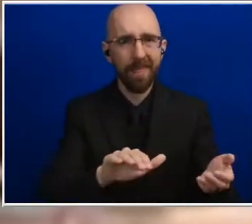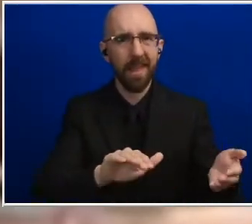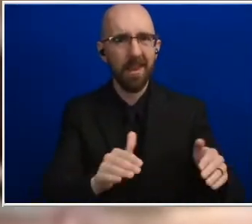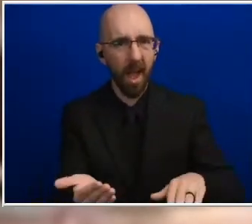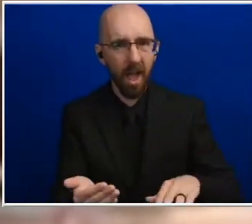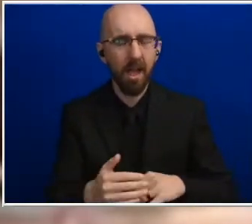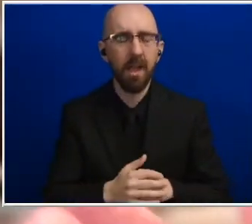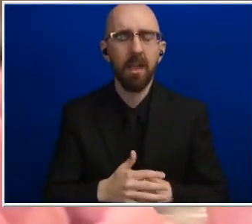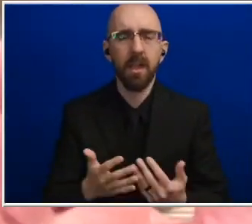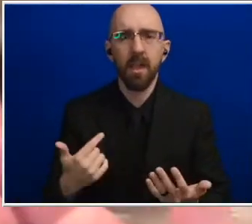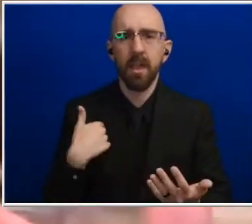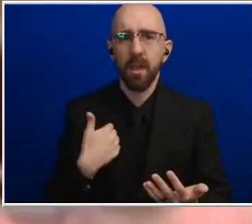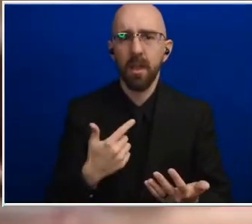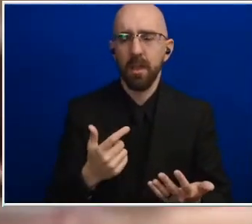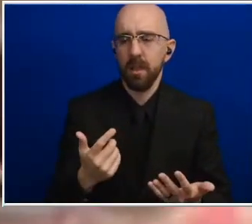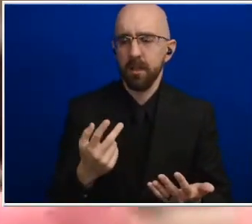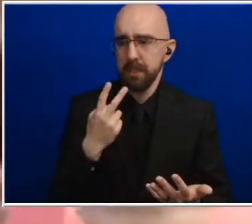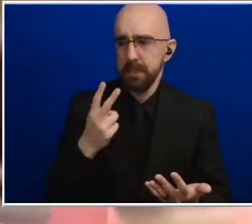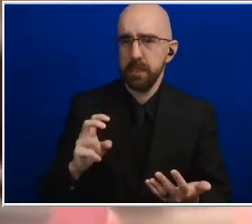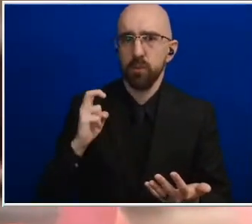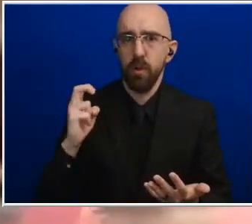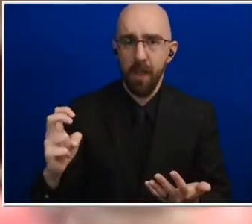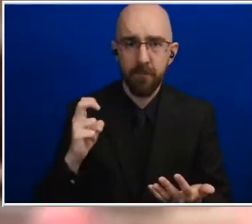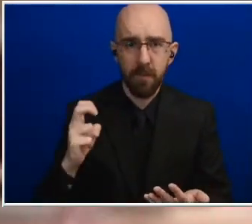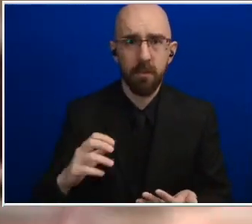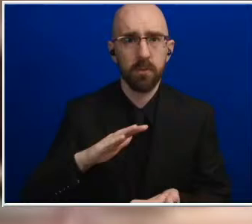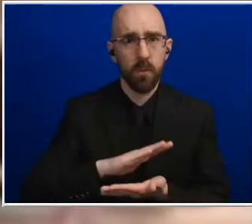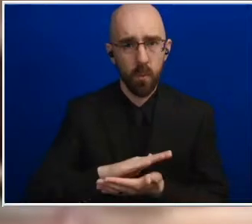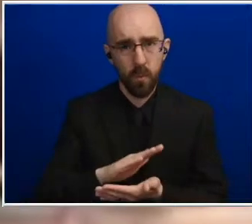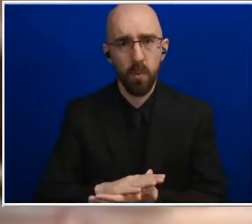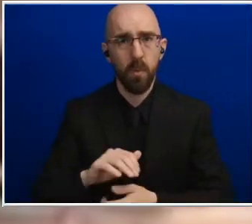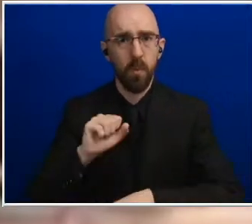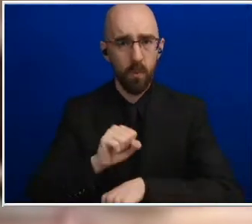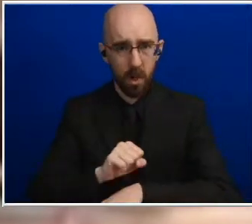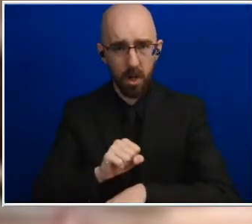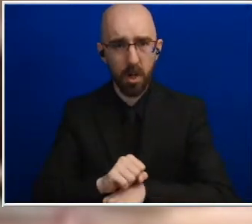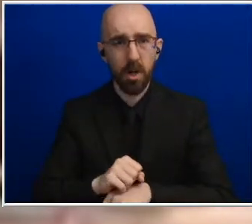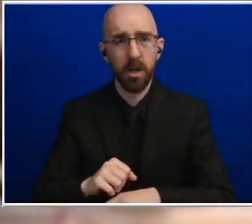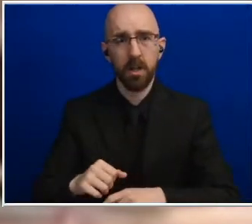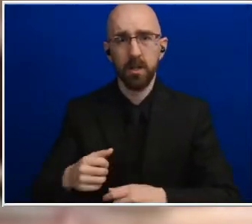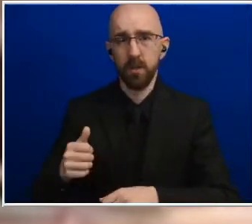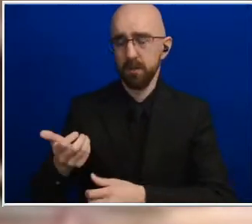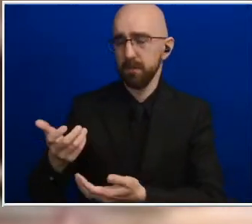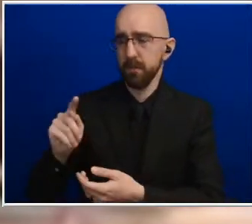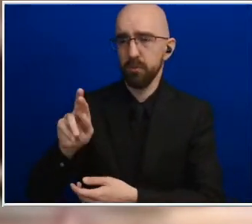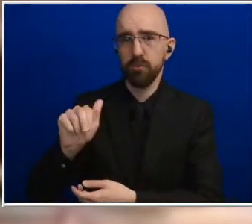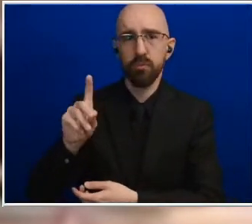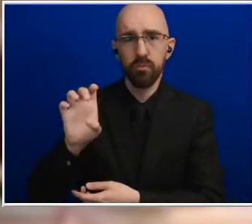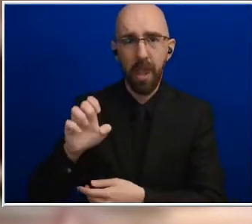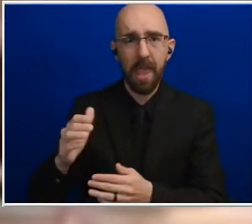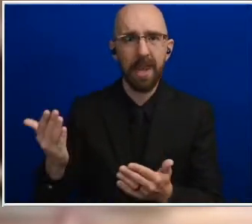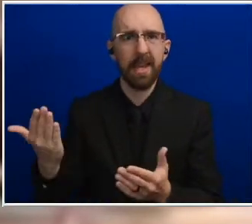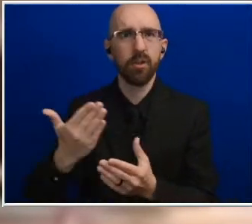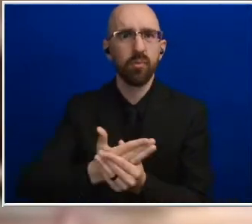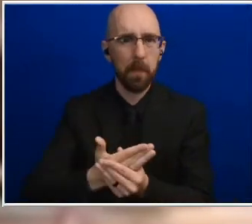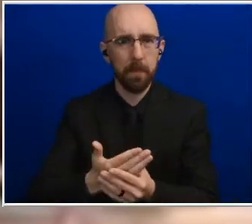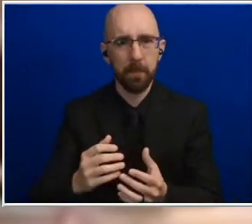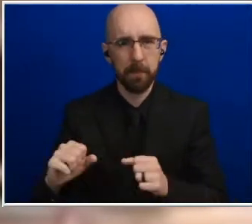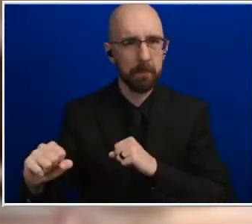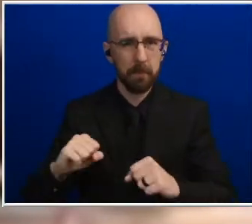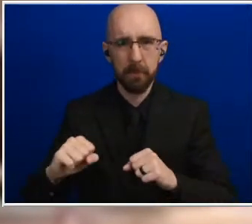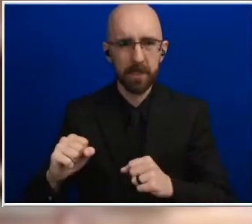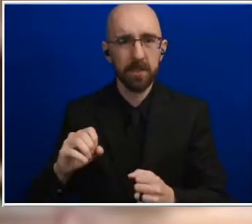where travel and school and work and trade are disrupted. In short, it's